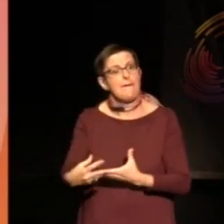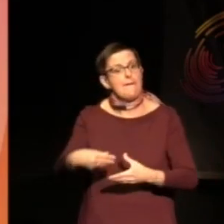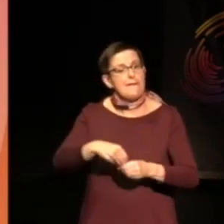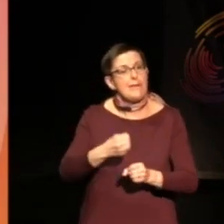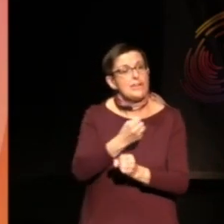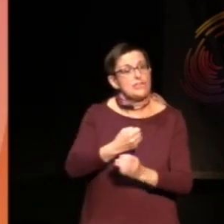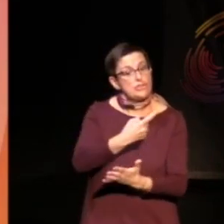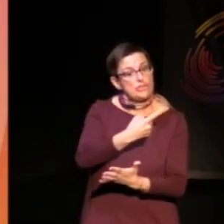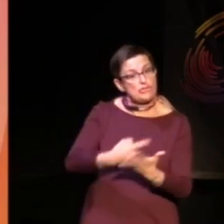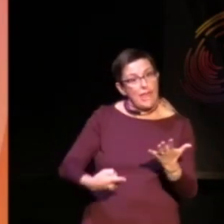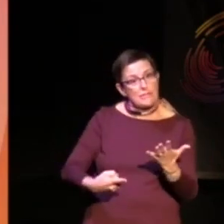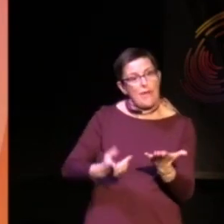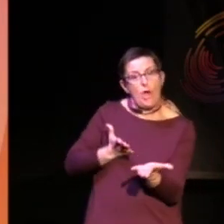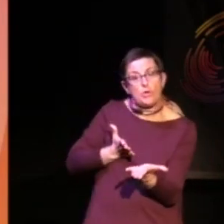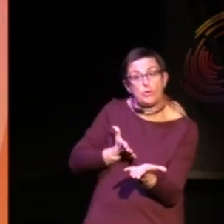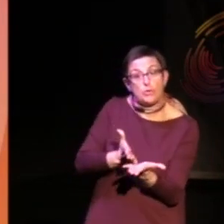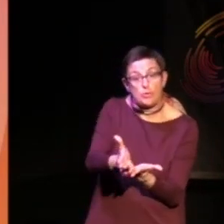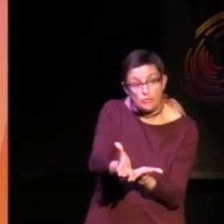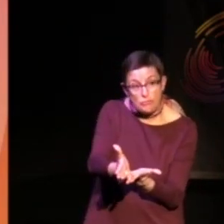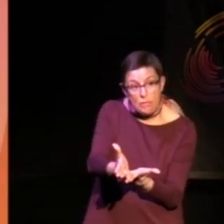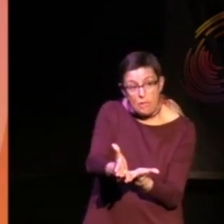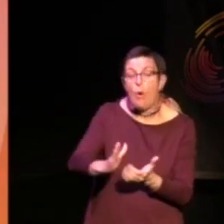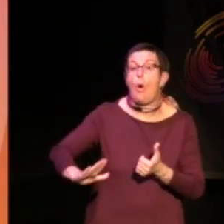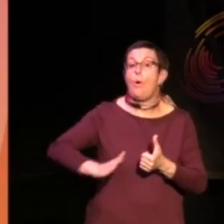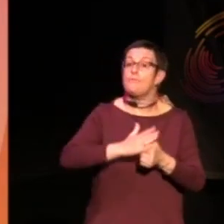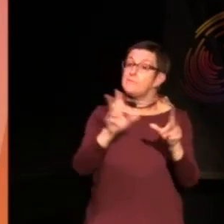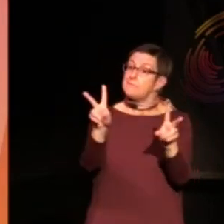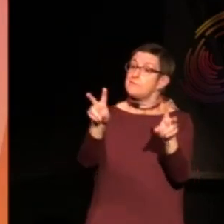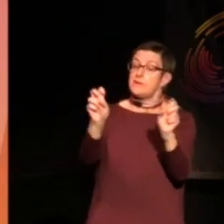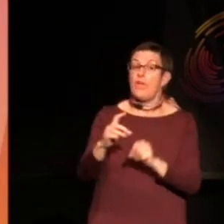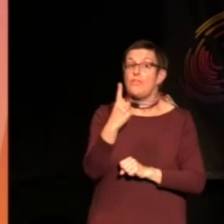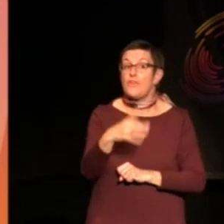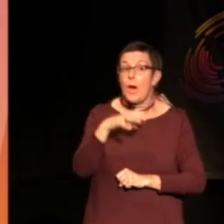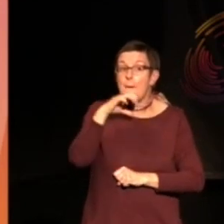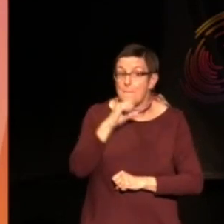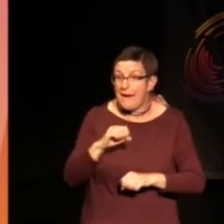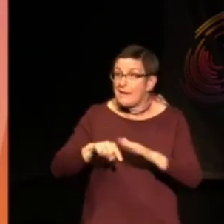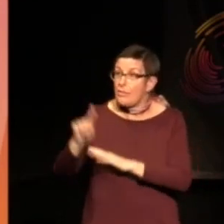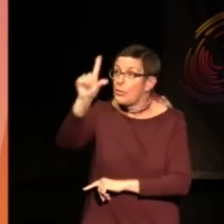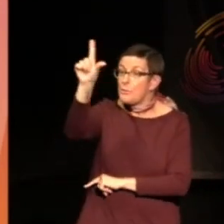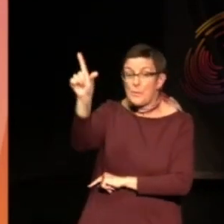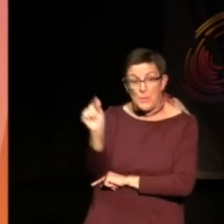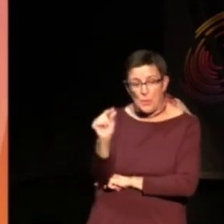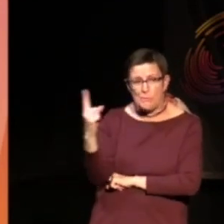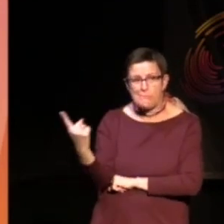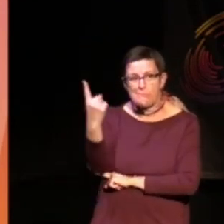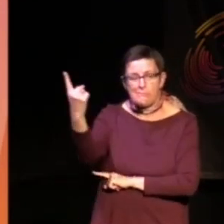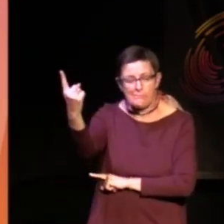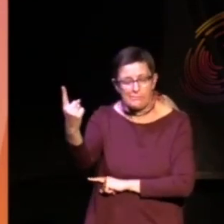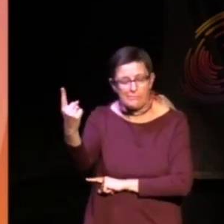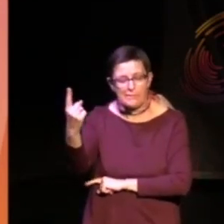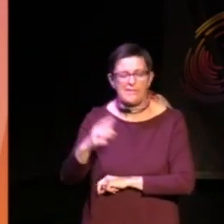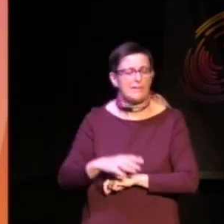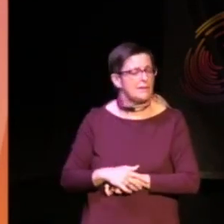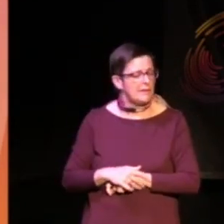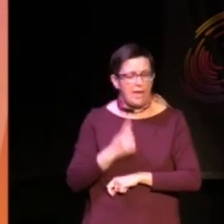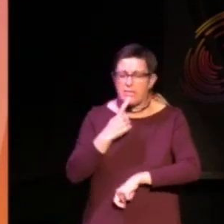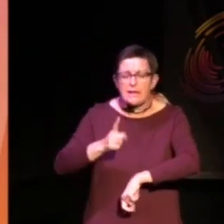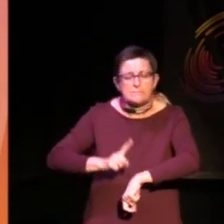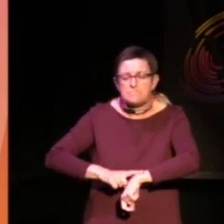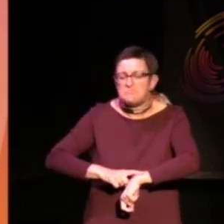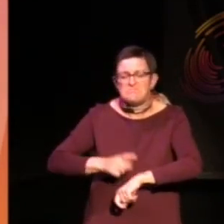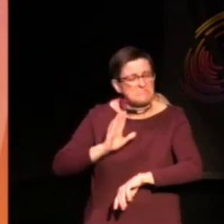the original, The First Man in the Moon, wasn't. At the time, I was not much interested in science